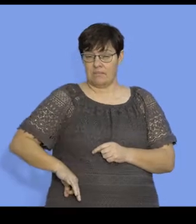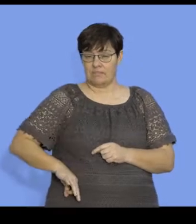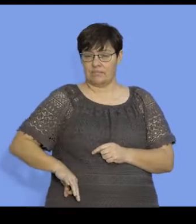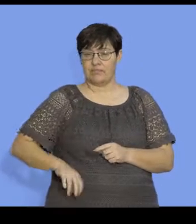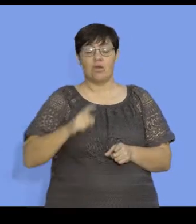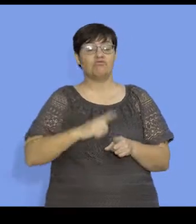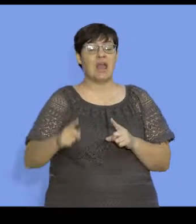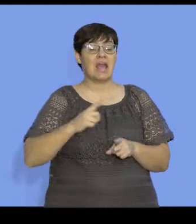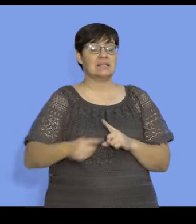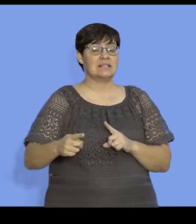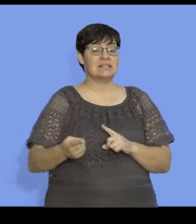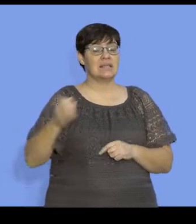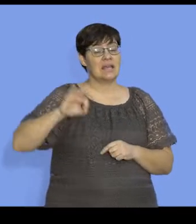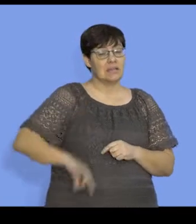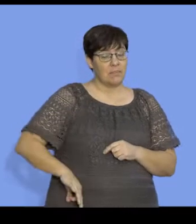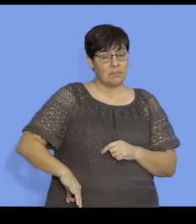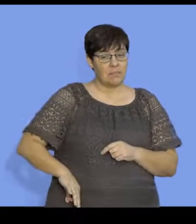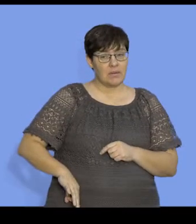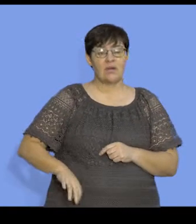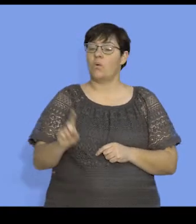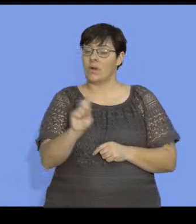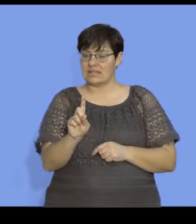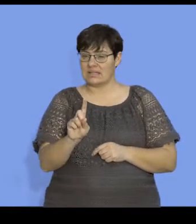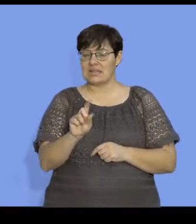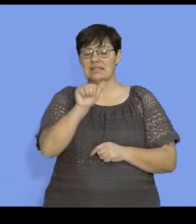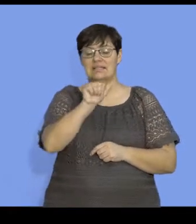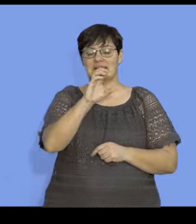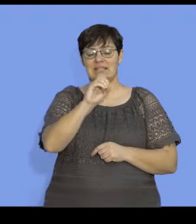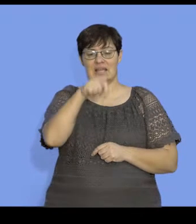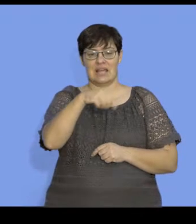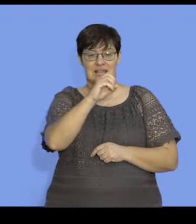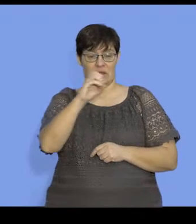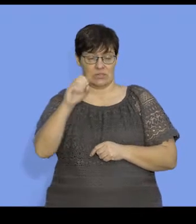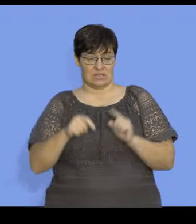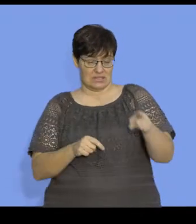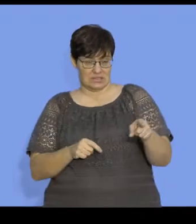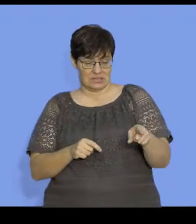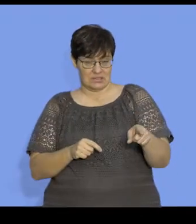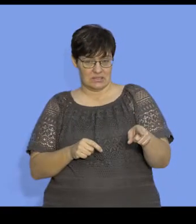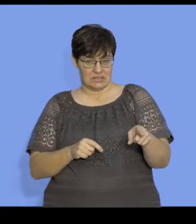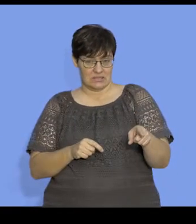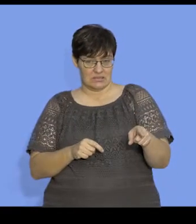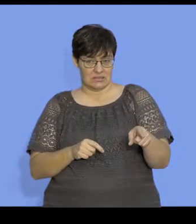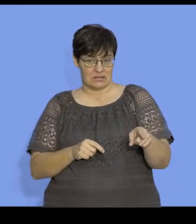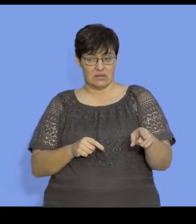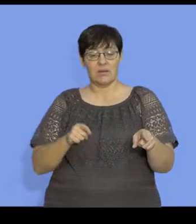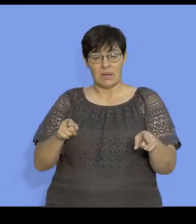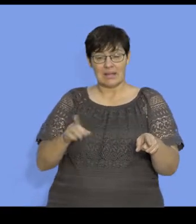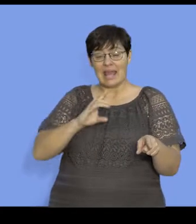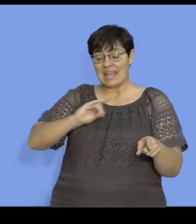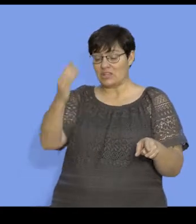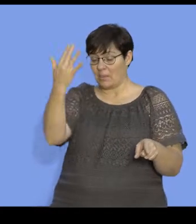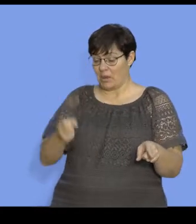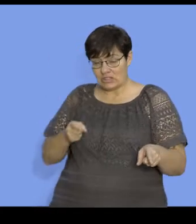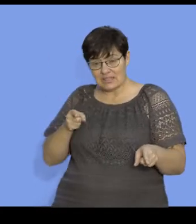your rent income will feature as 60,000, the income that you have earned, whereas in your